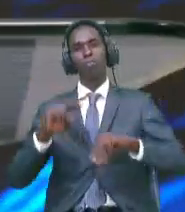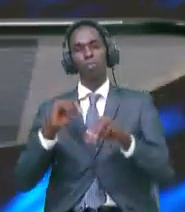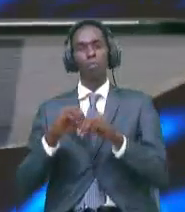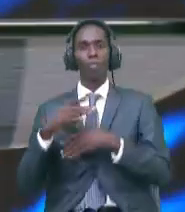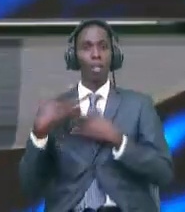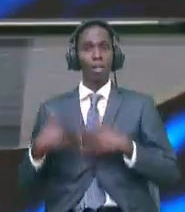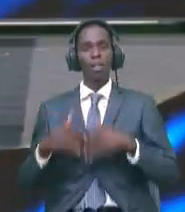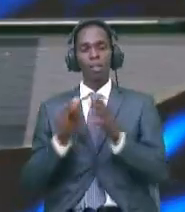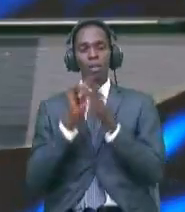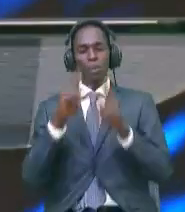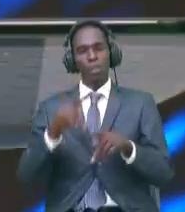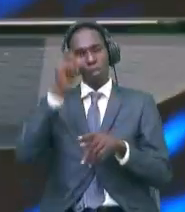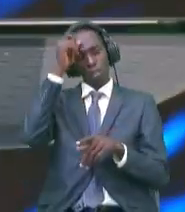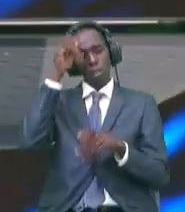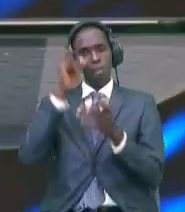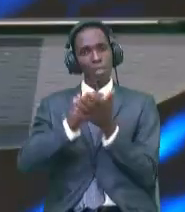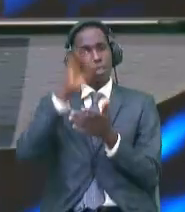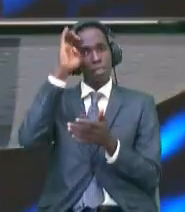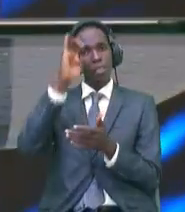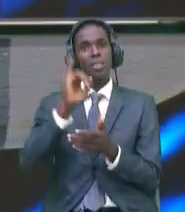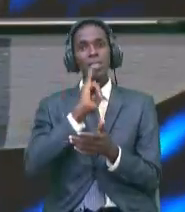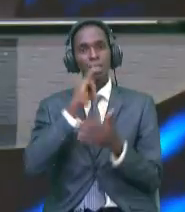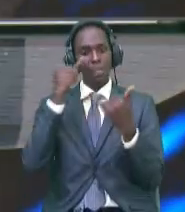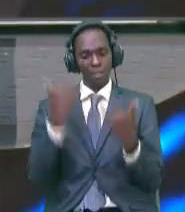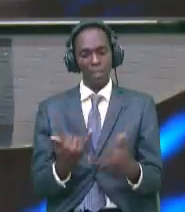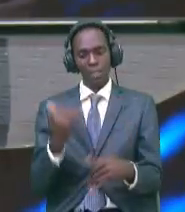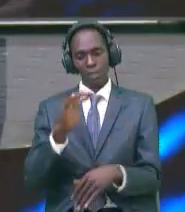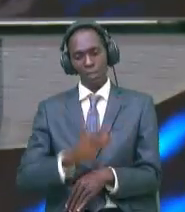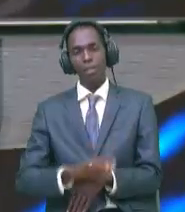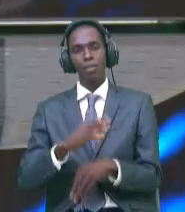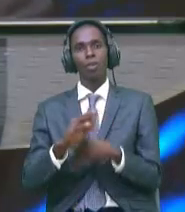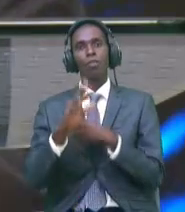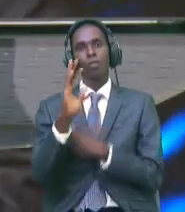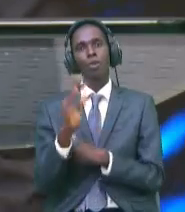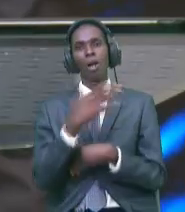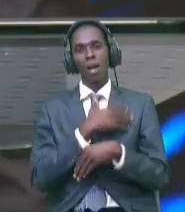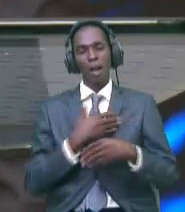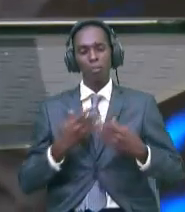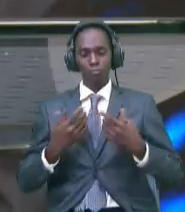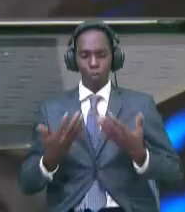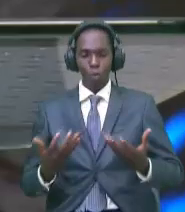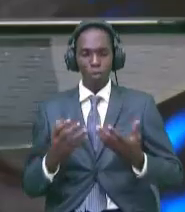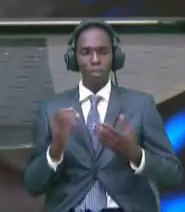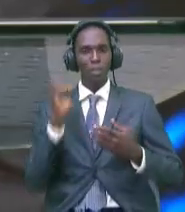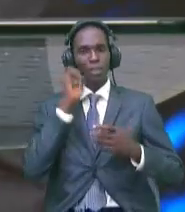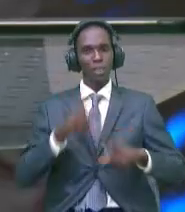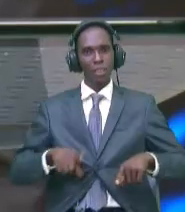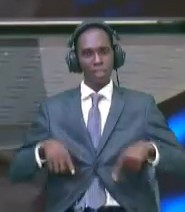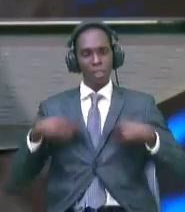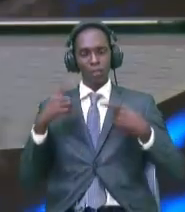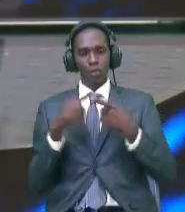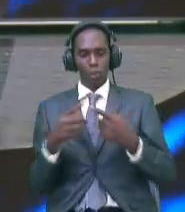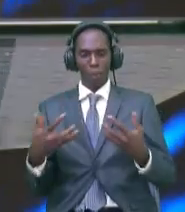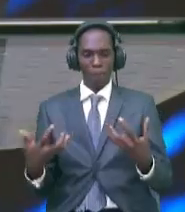is a child of God. And then he continues to conduct his life in the knowledge of the